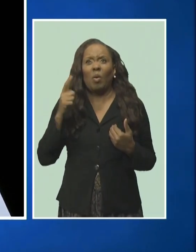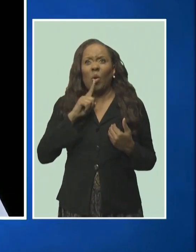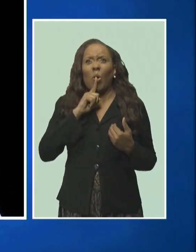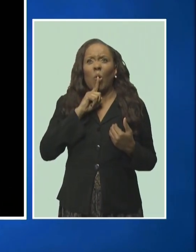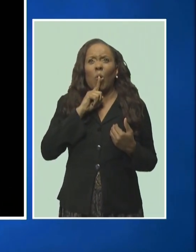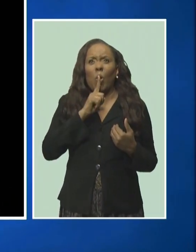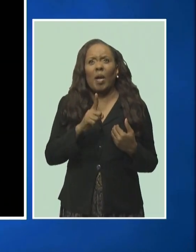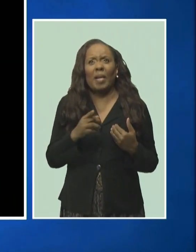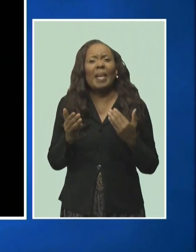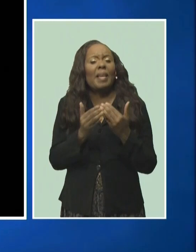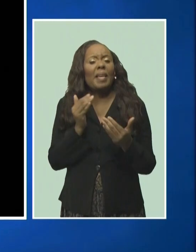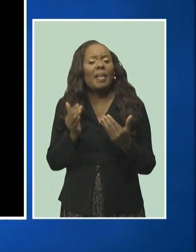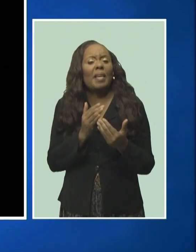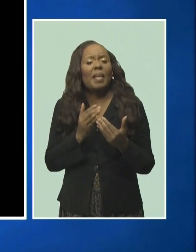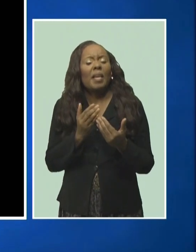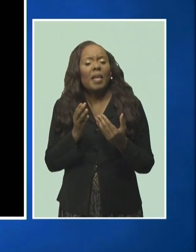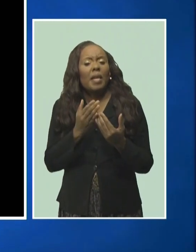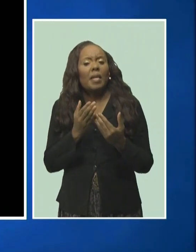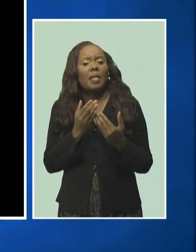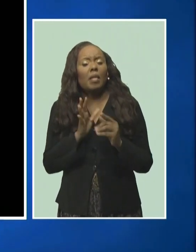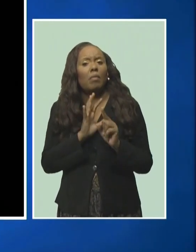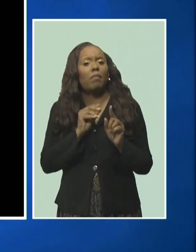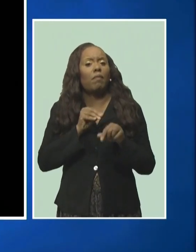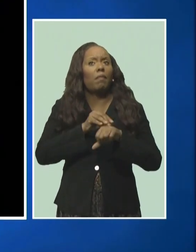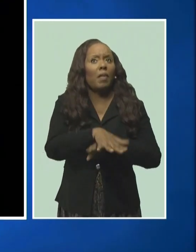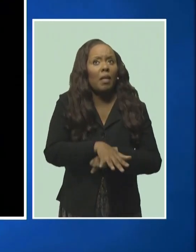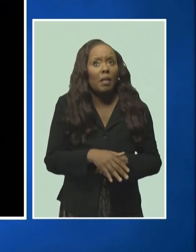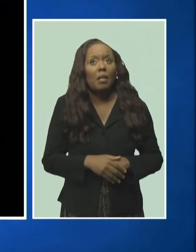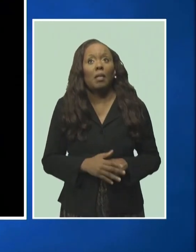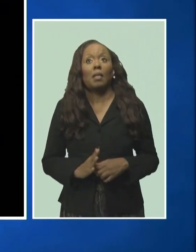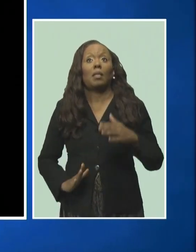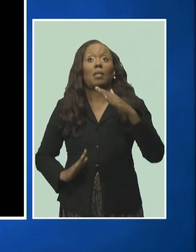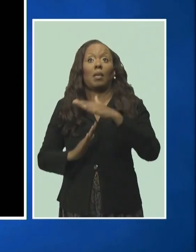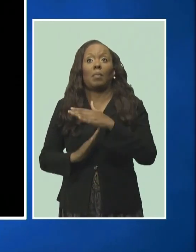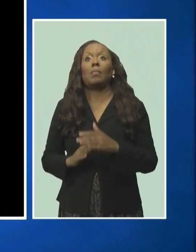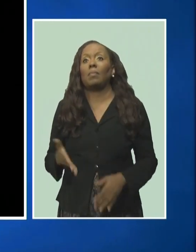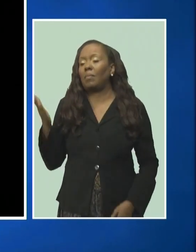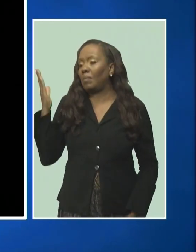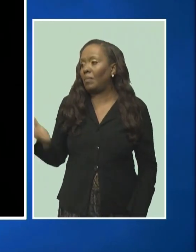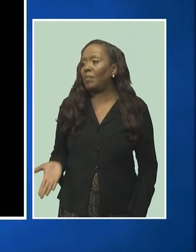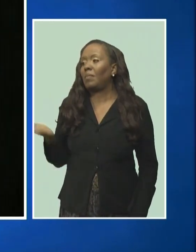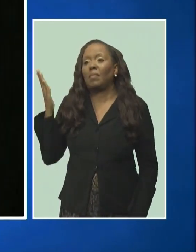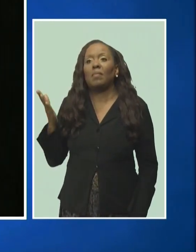beauty in them until they have gone through the process of being cut and polished.